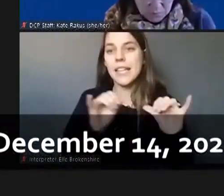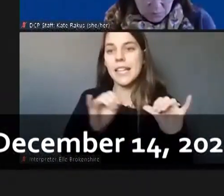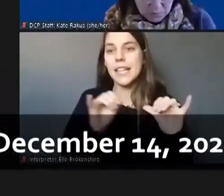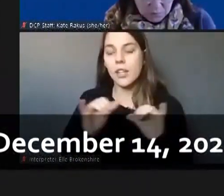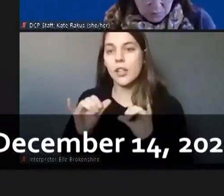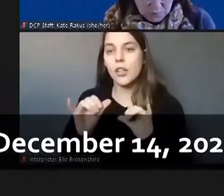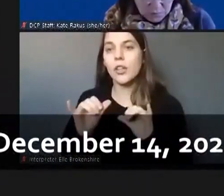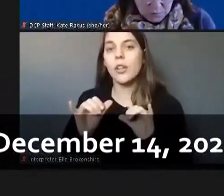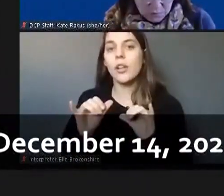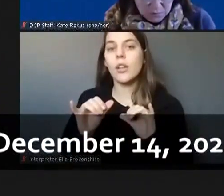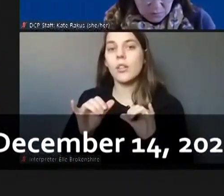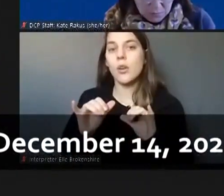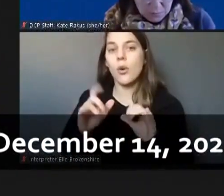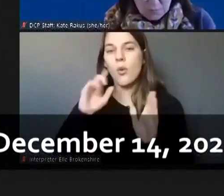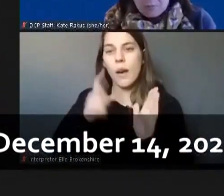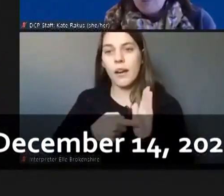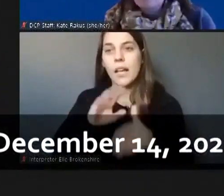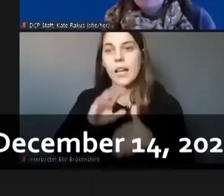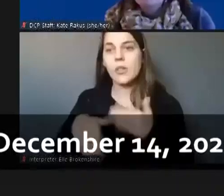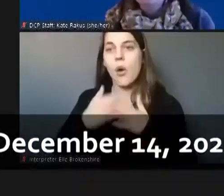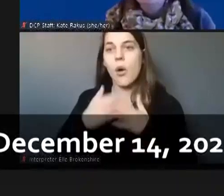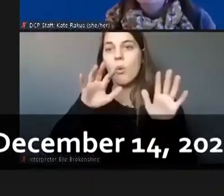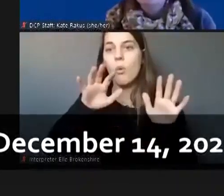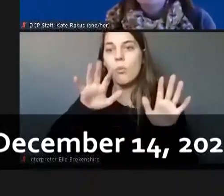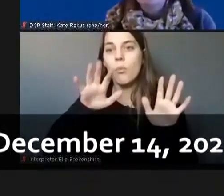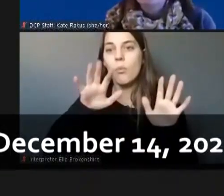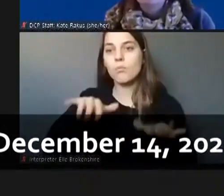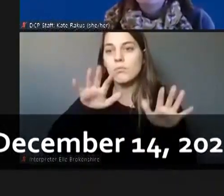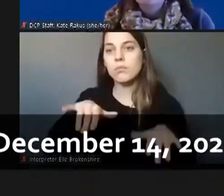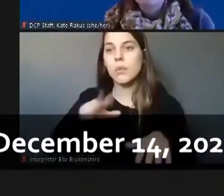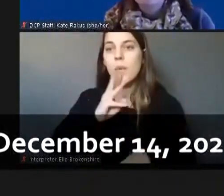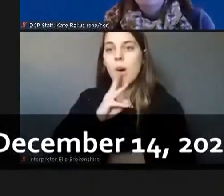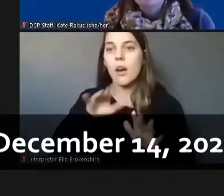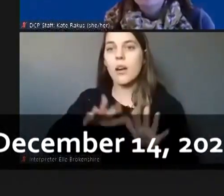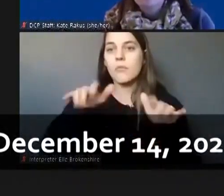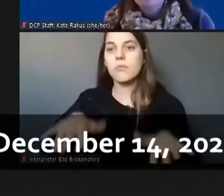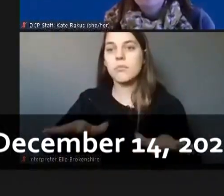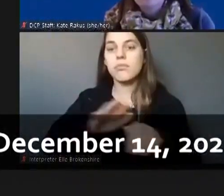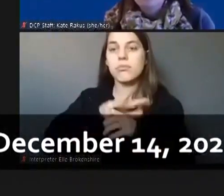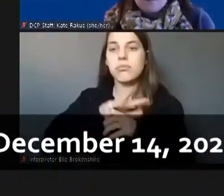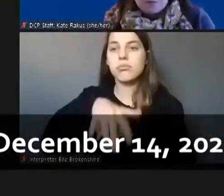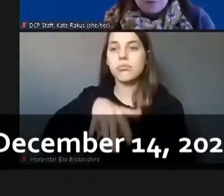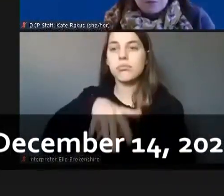runoff that we would include in our plan review. And then